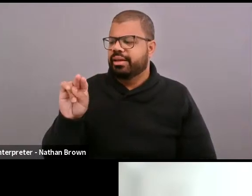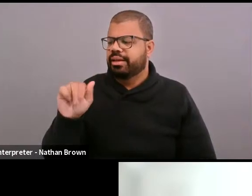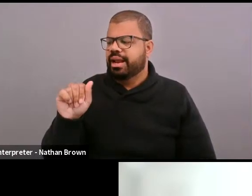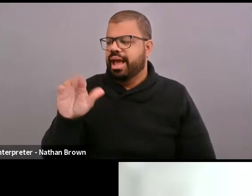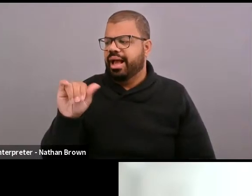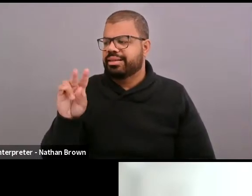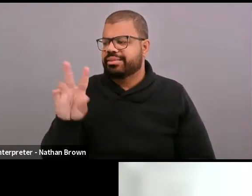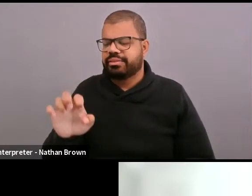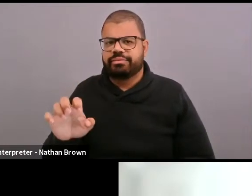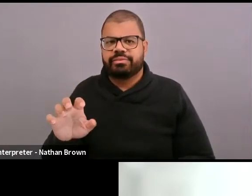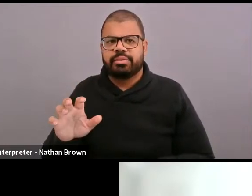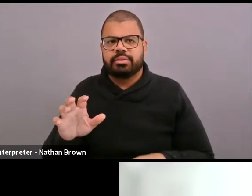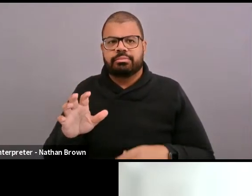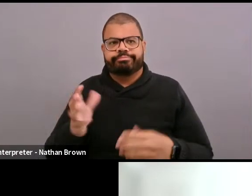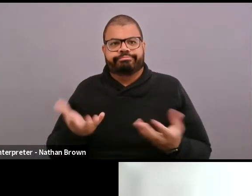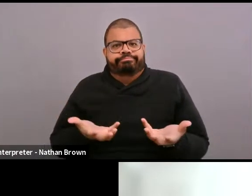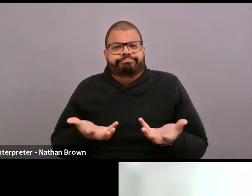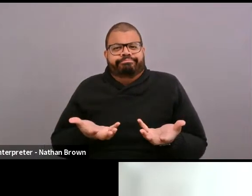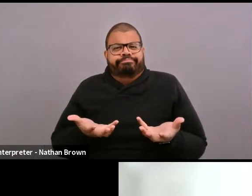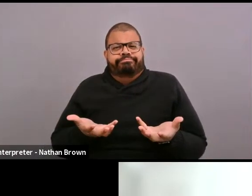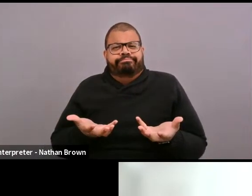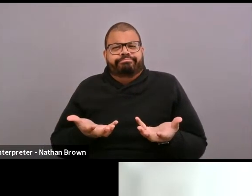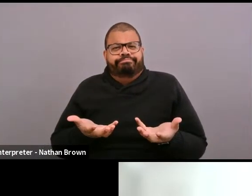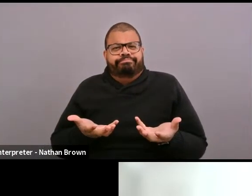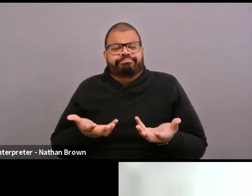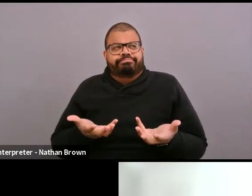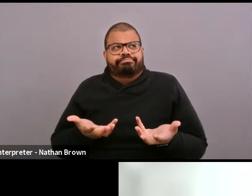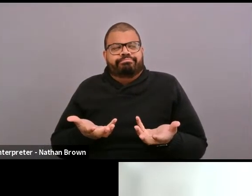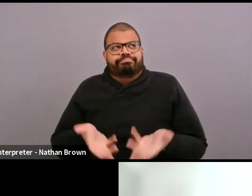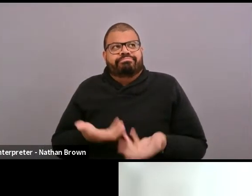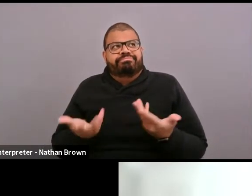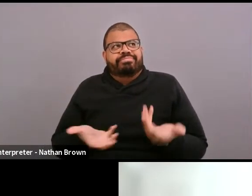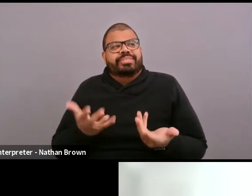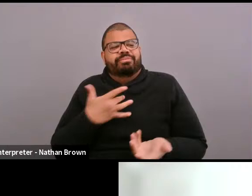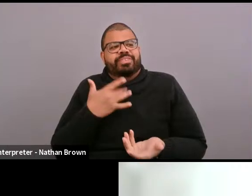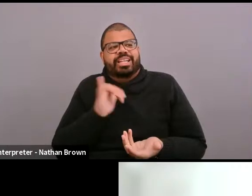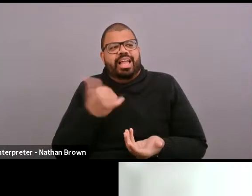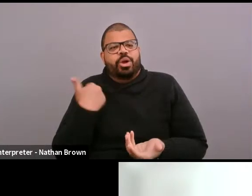we don't necessarily know what our policies are. So